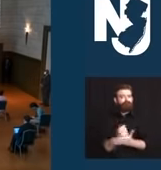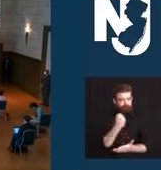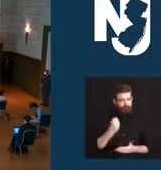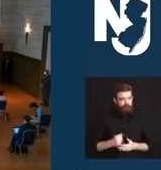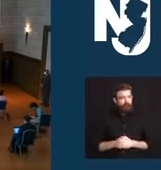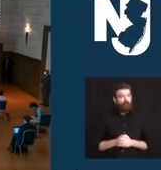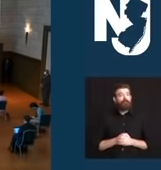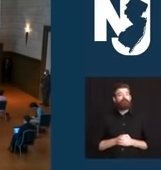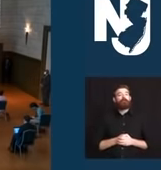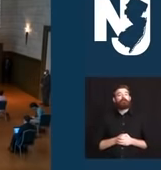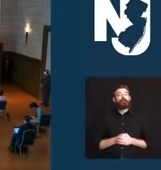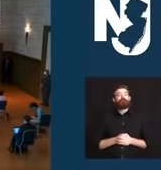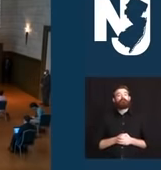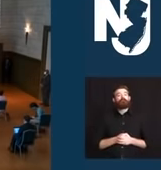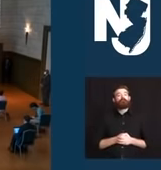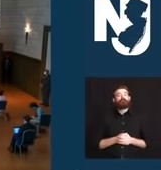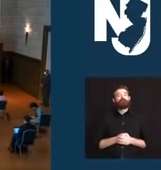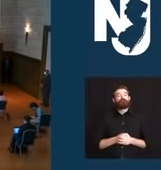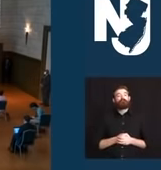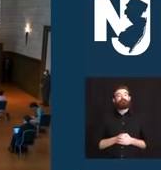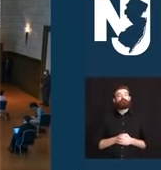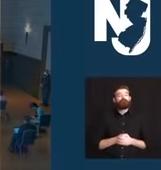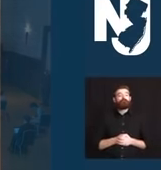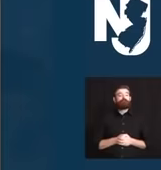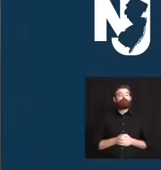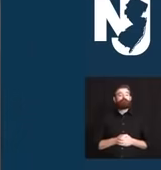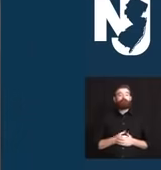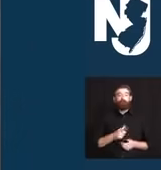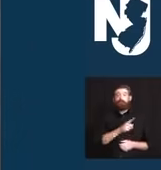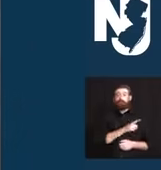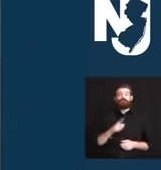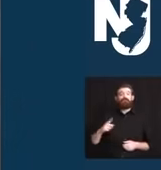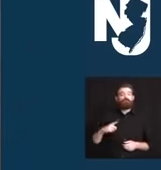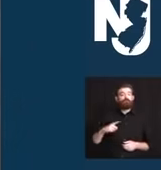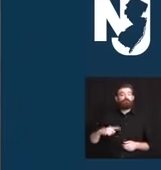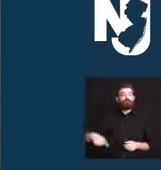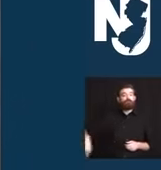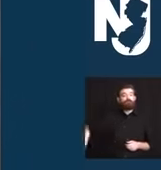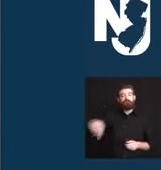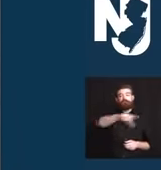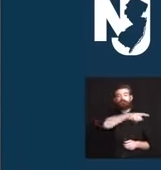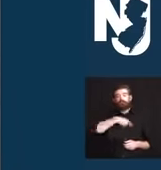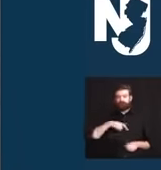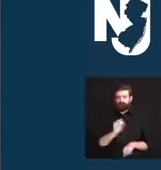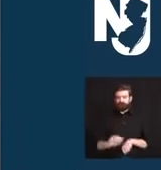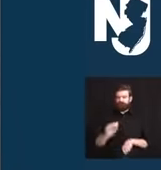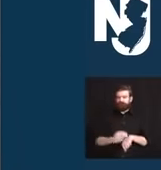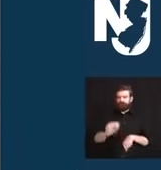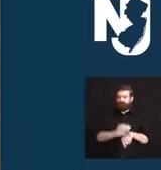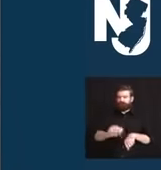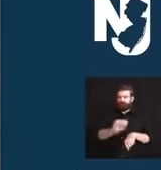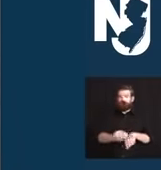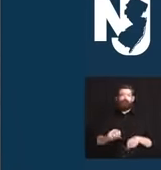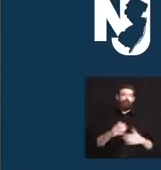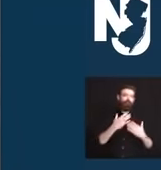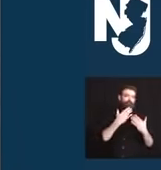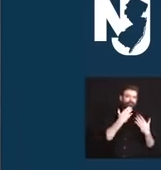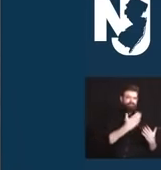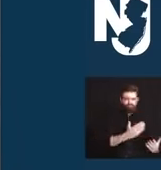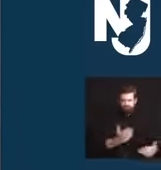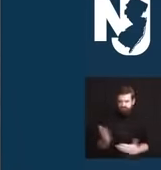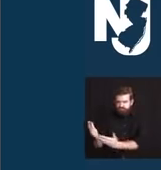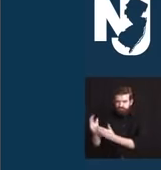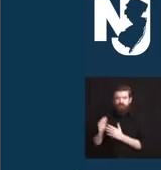their exceptional collaboration. Now, moving on and switching gears again, we put the eye chart up, Judy, that we put up every